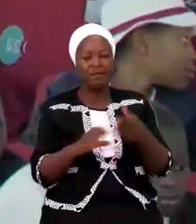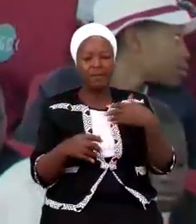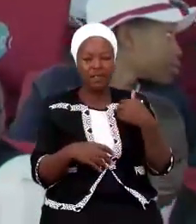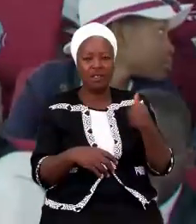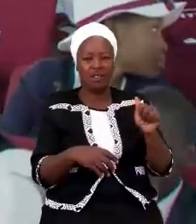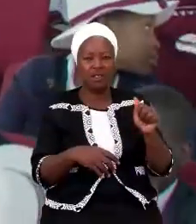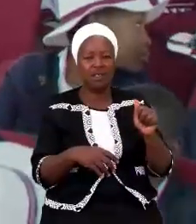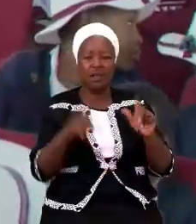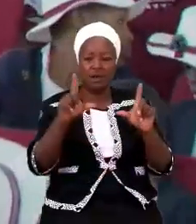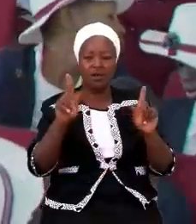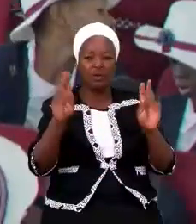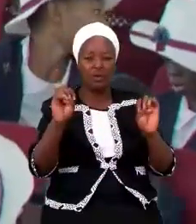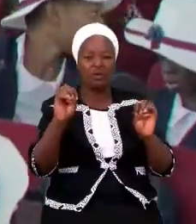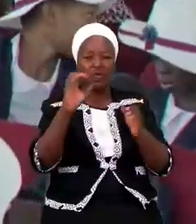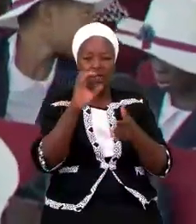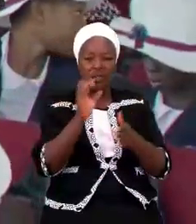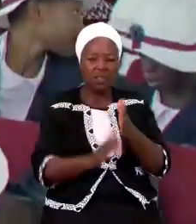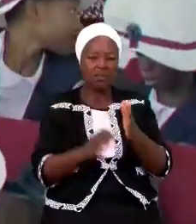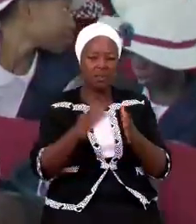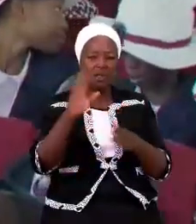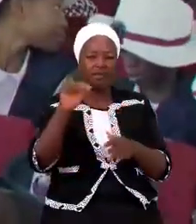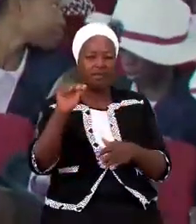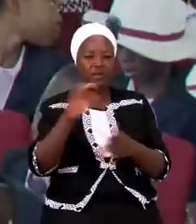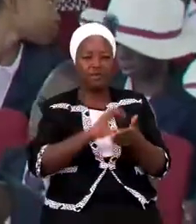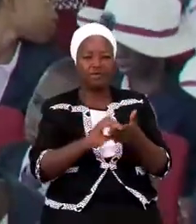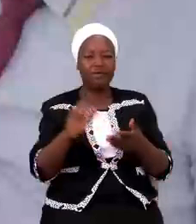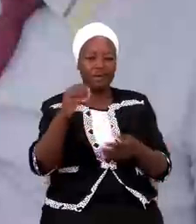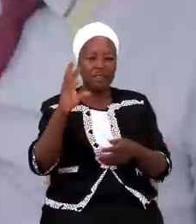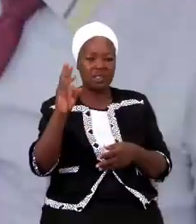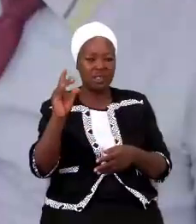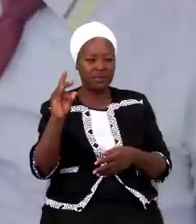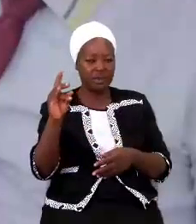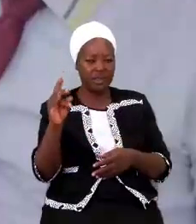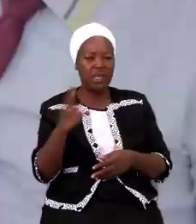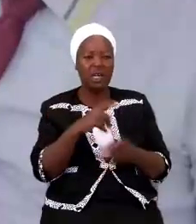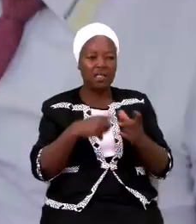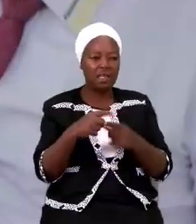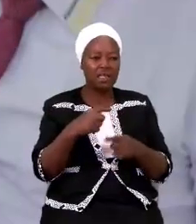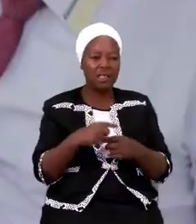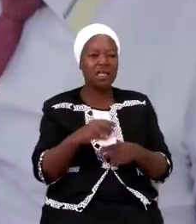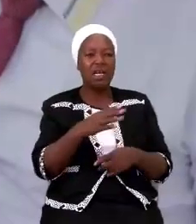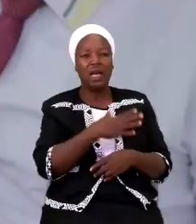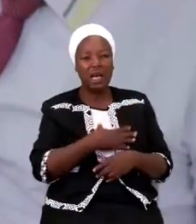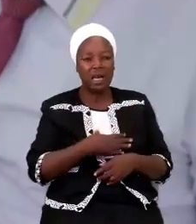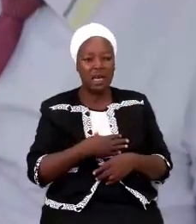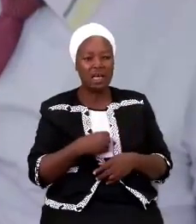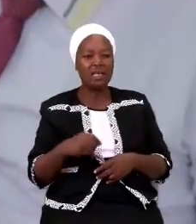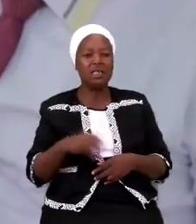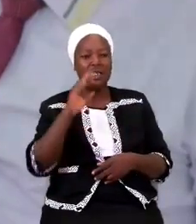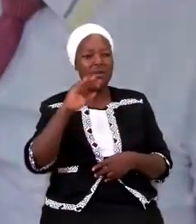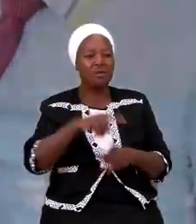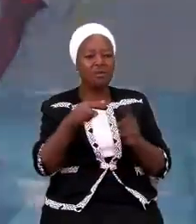to himself. And when he came to himself, he said, how many hired servants of my